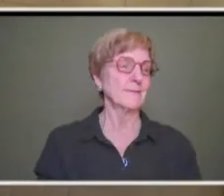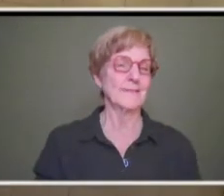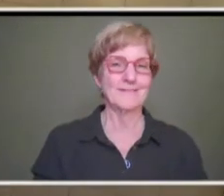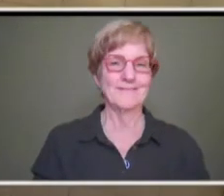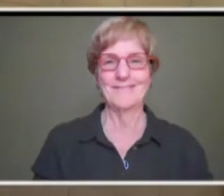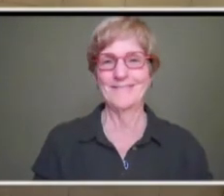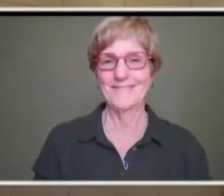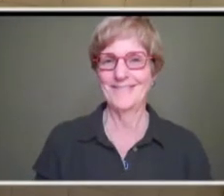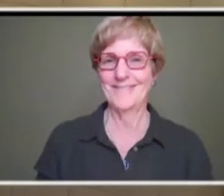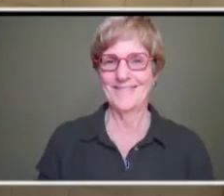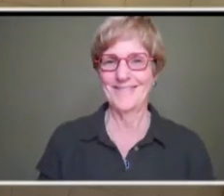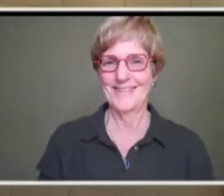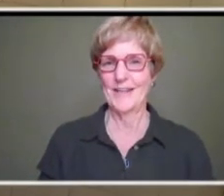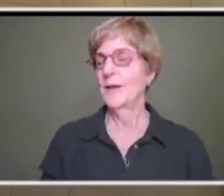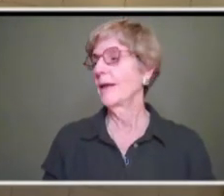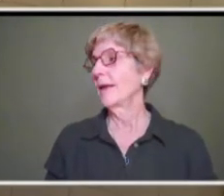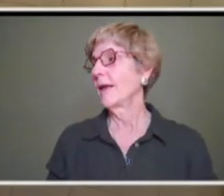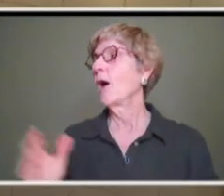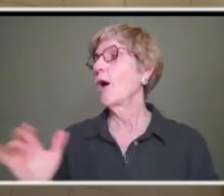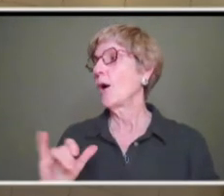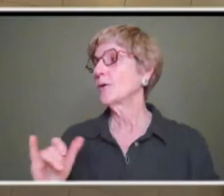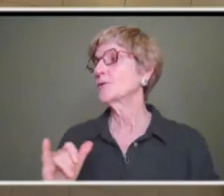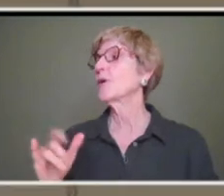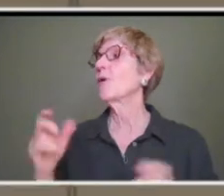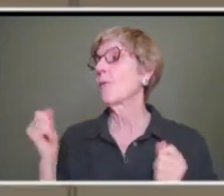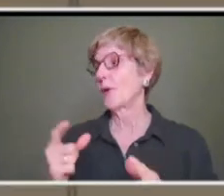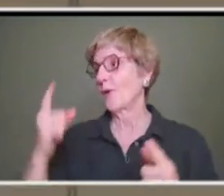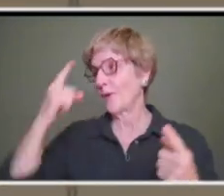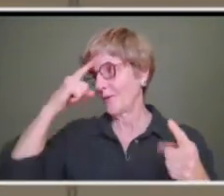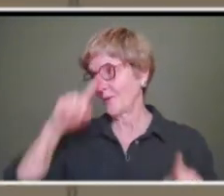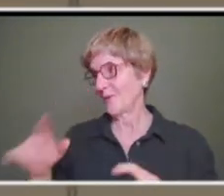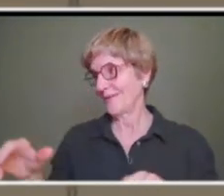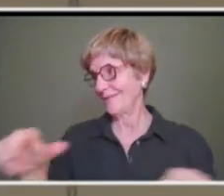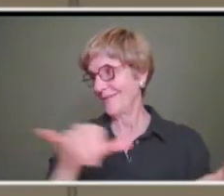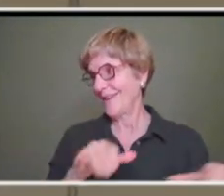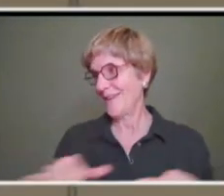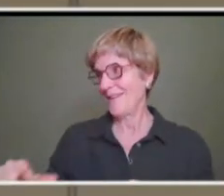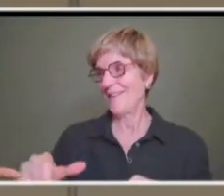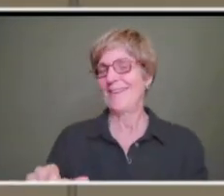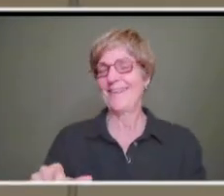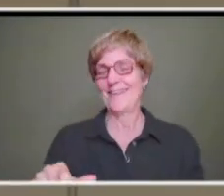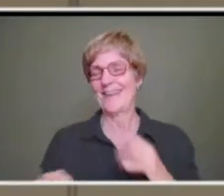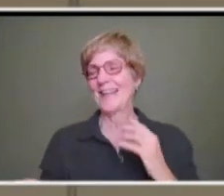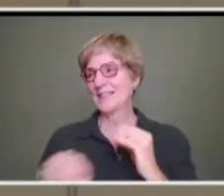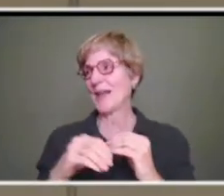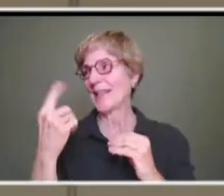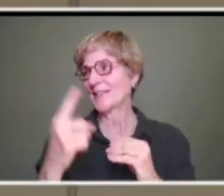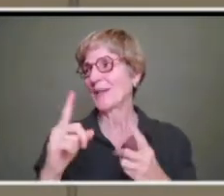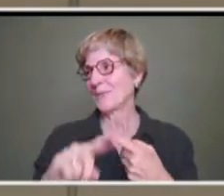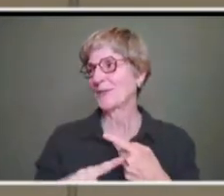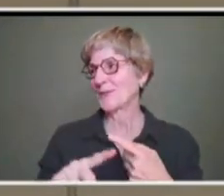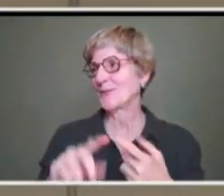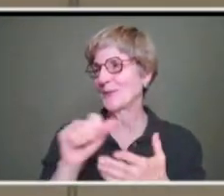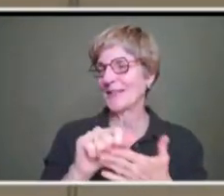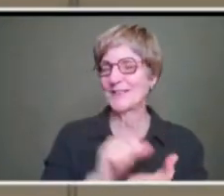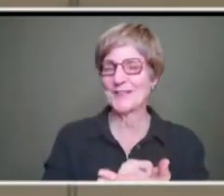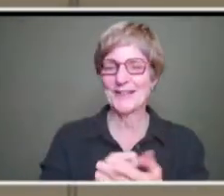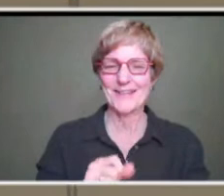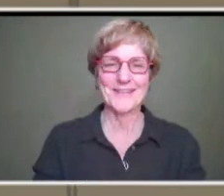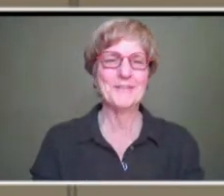uh you have to have also unanimous consent from the council members to add something to an agenda